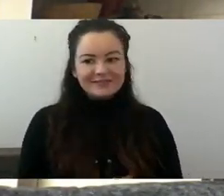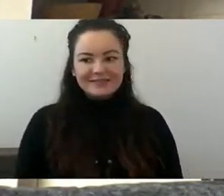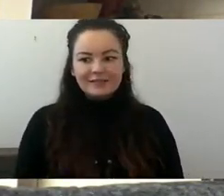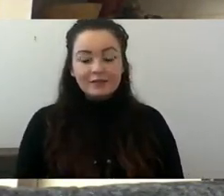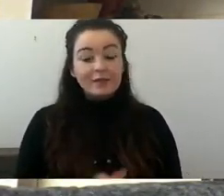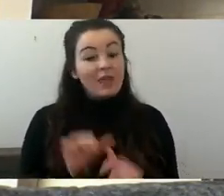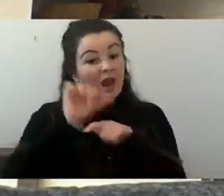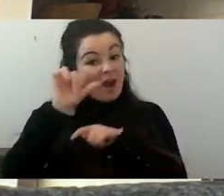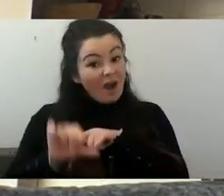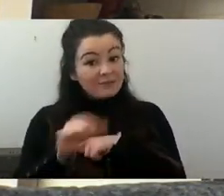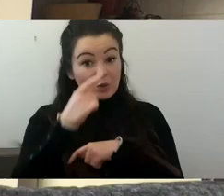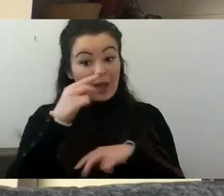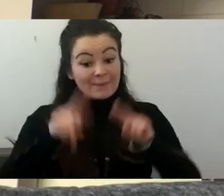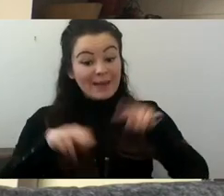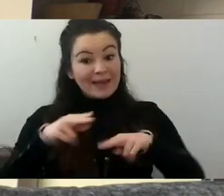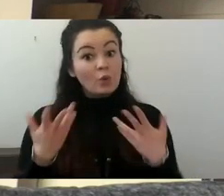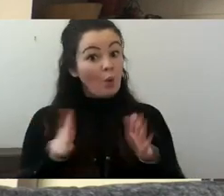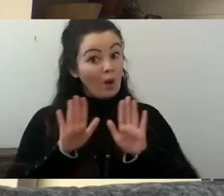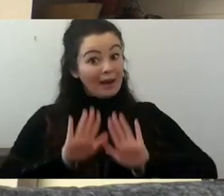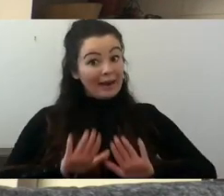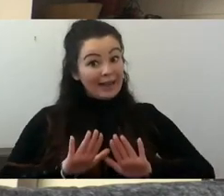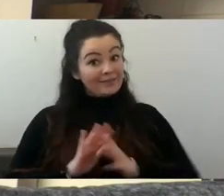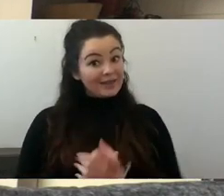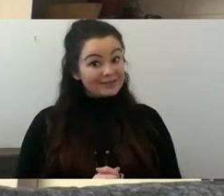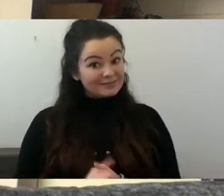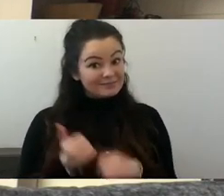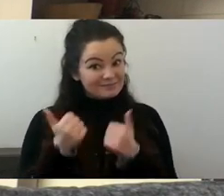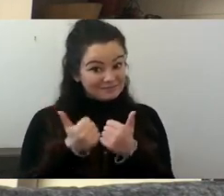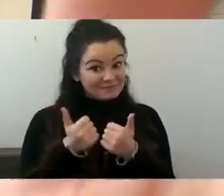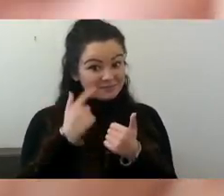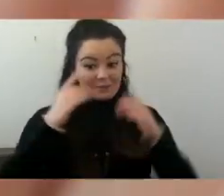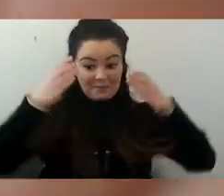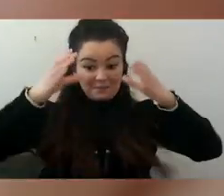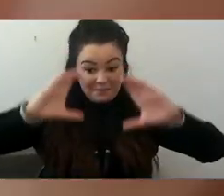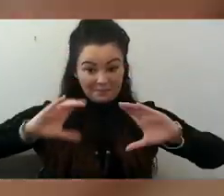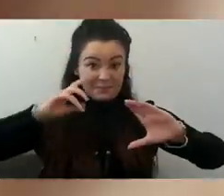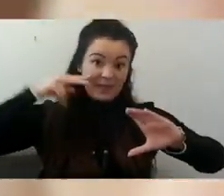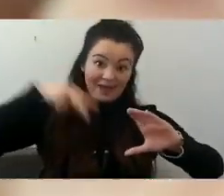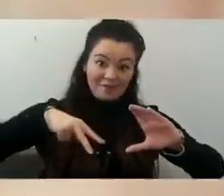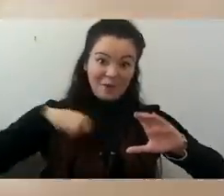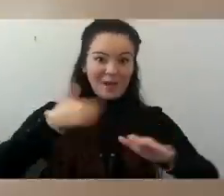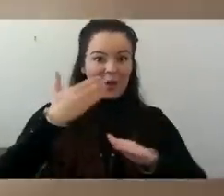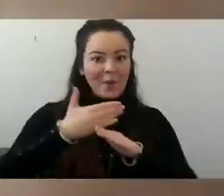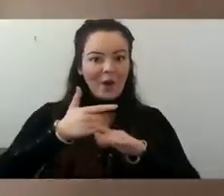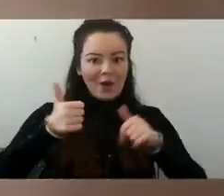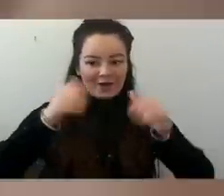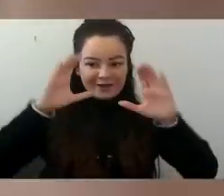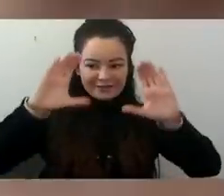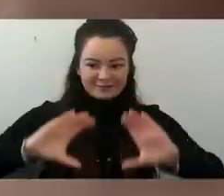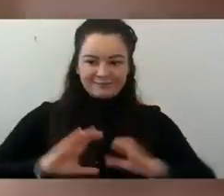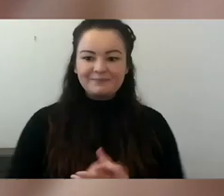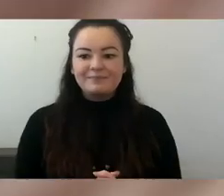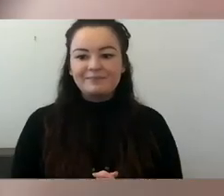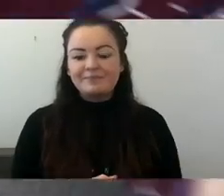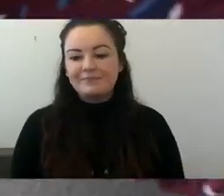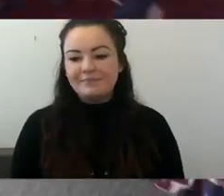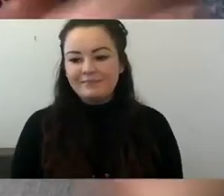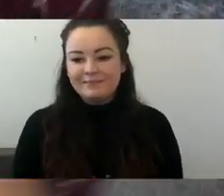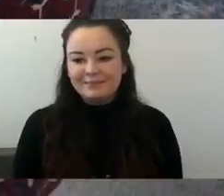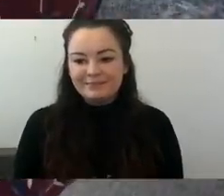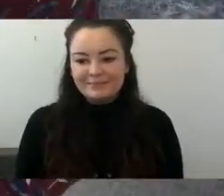paint afterwards, or you can just leave it as it is. So I'm just gonna move my camera down so you can